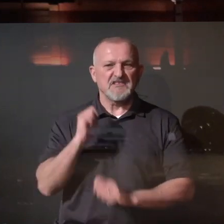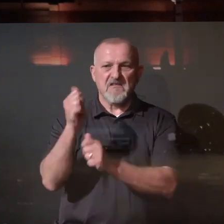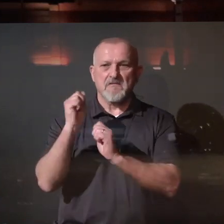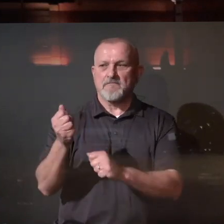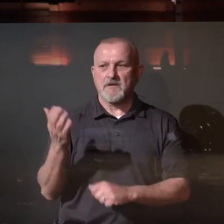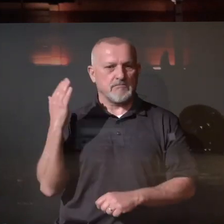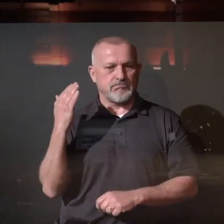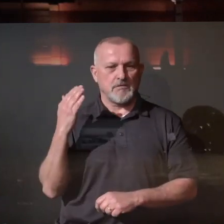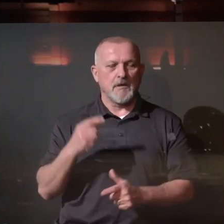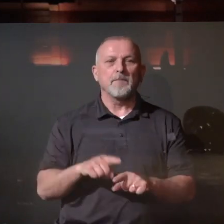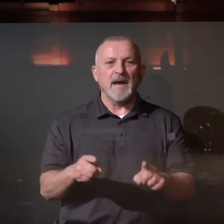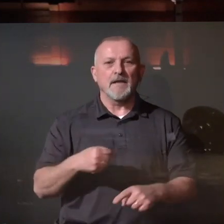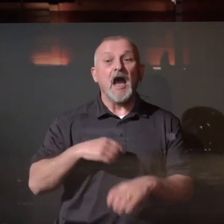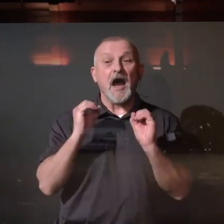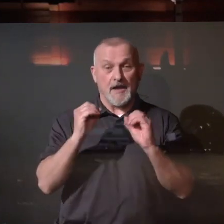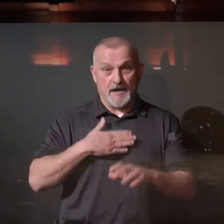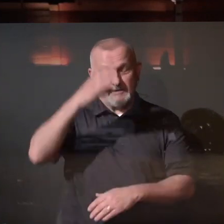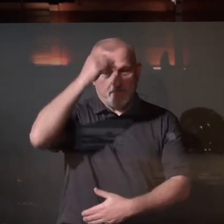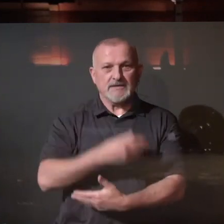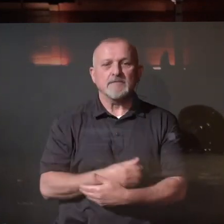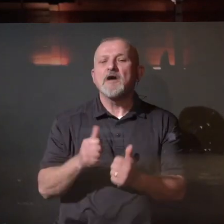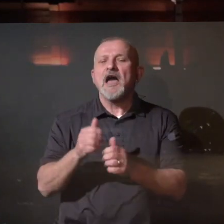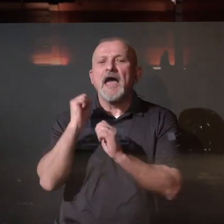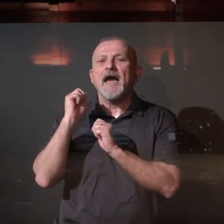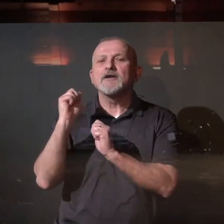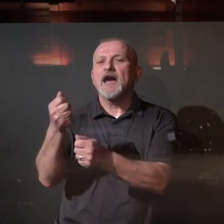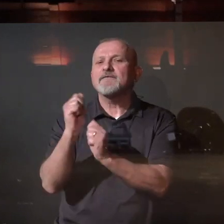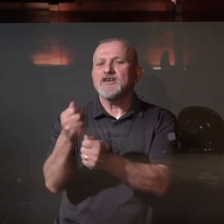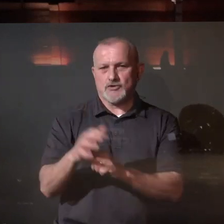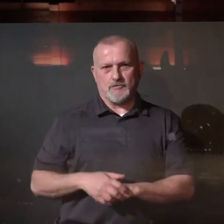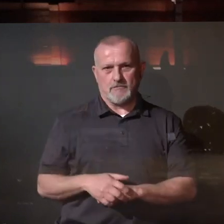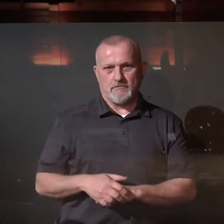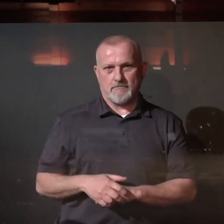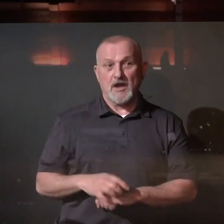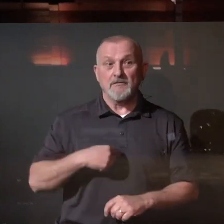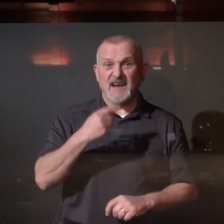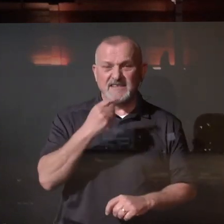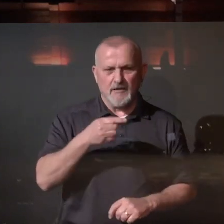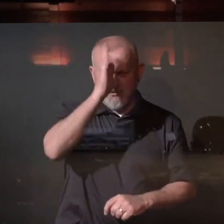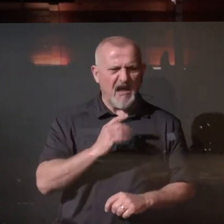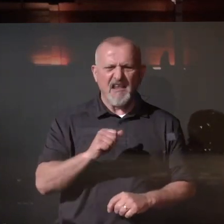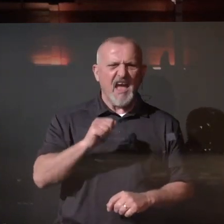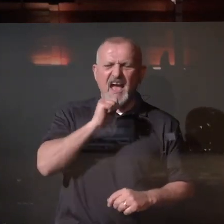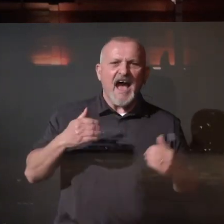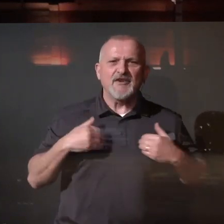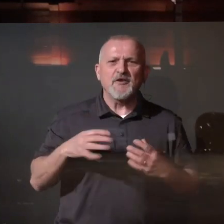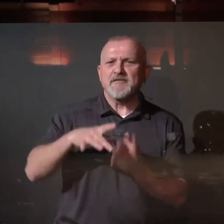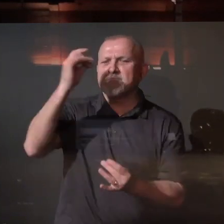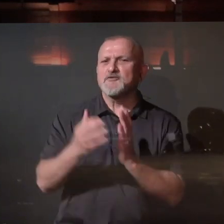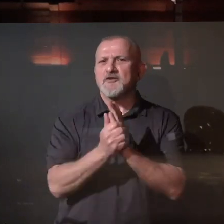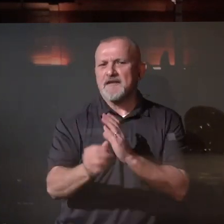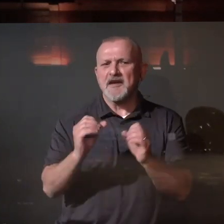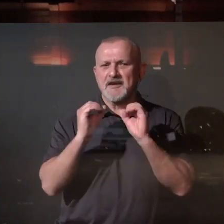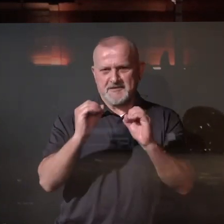fish. Have I ever said, God, I don't have the spiritual giftedness of teaching my son how to fish? No, because I know how. You know why